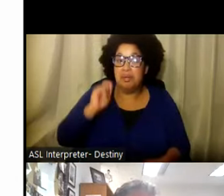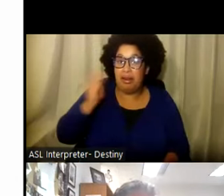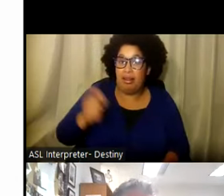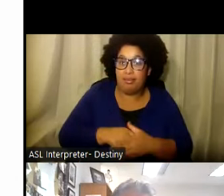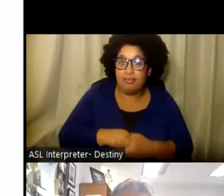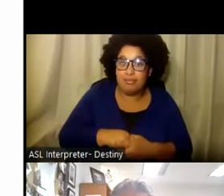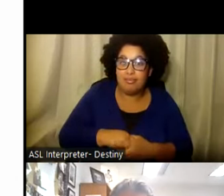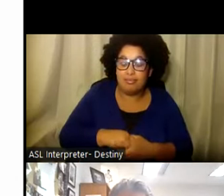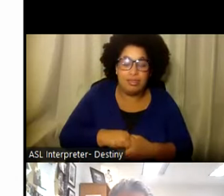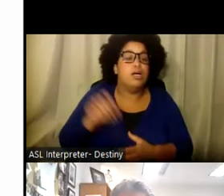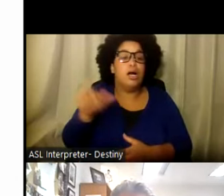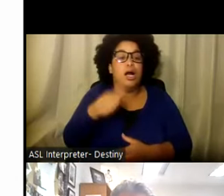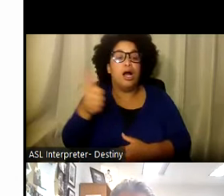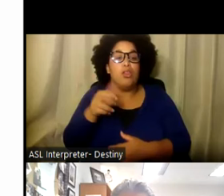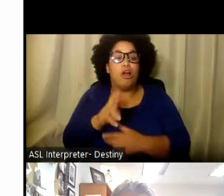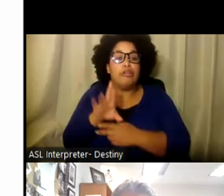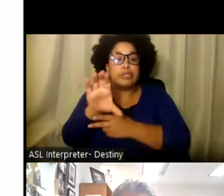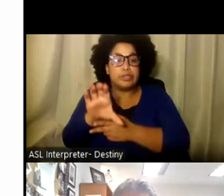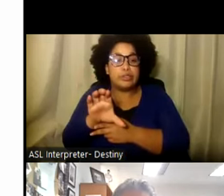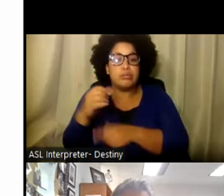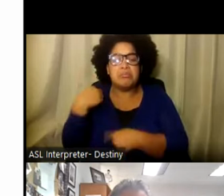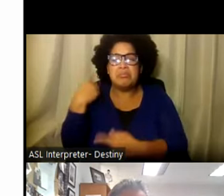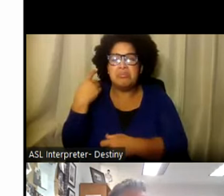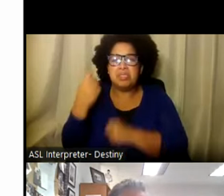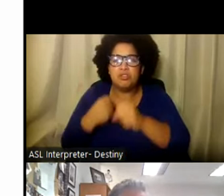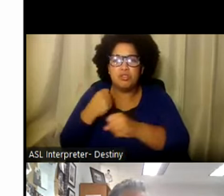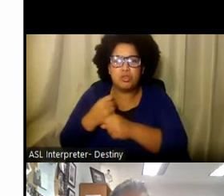There are other things that regional centers may have had over the years,